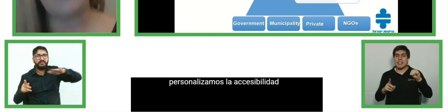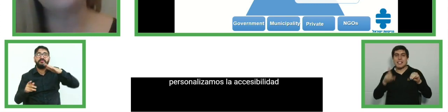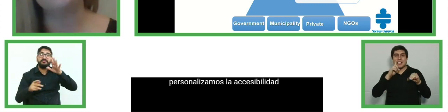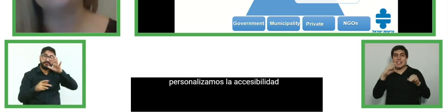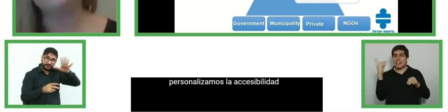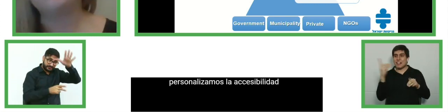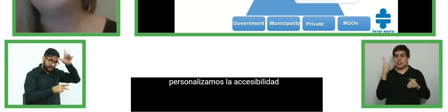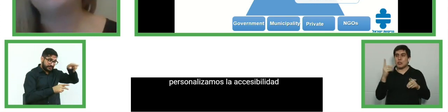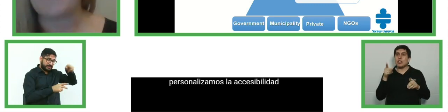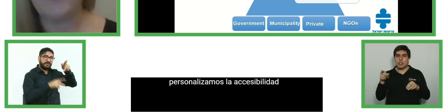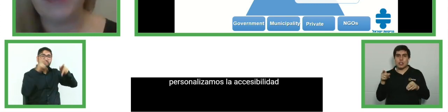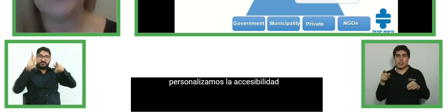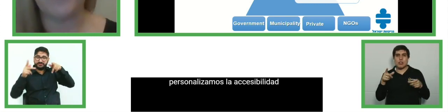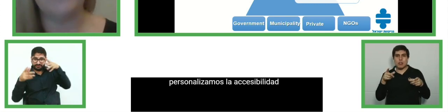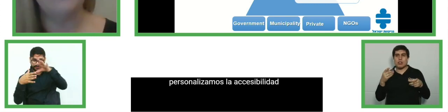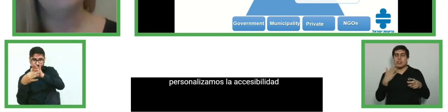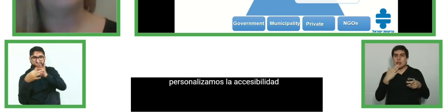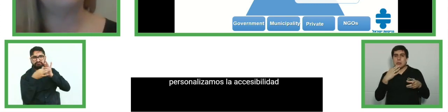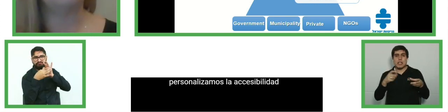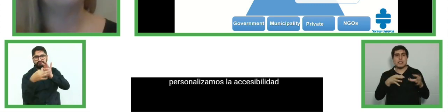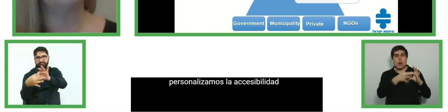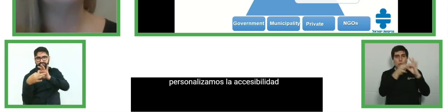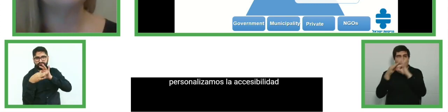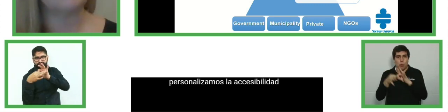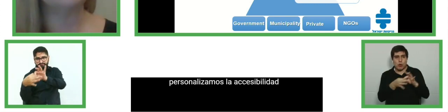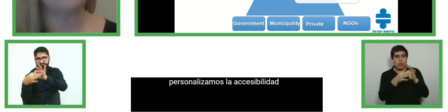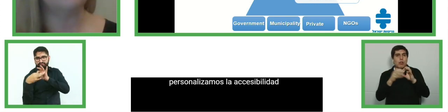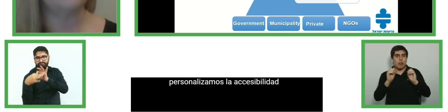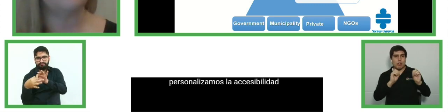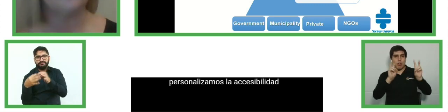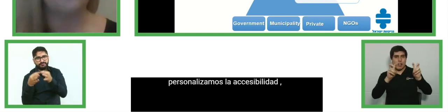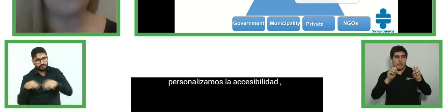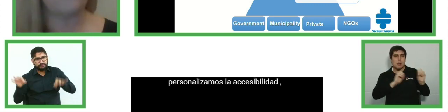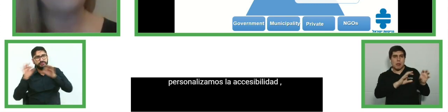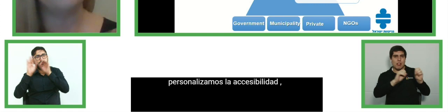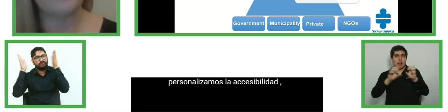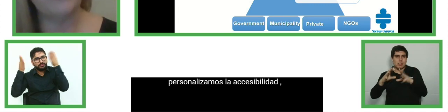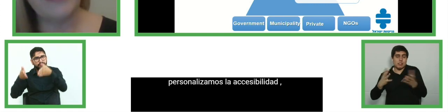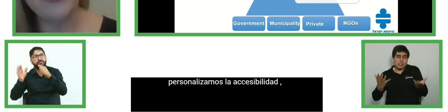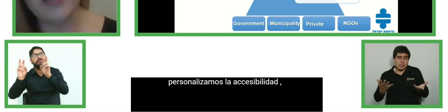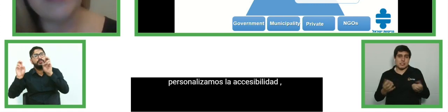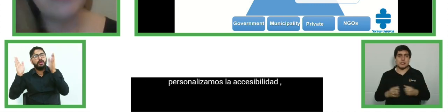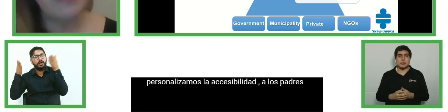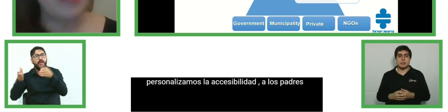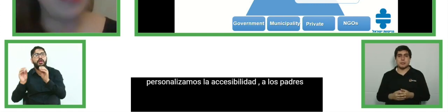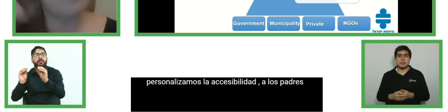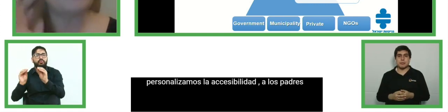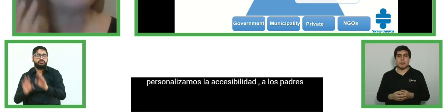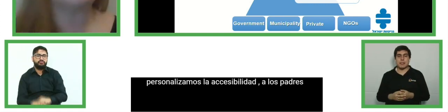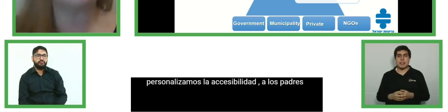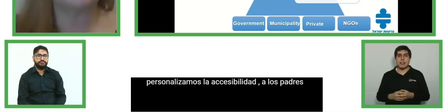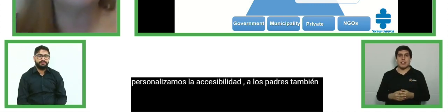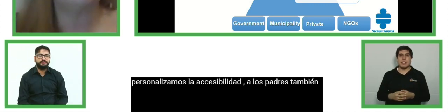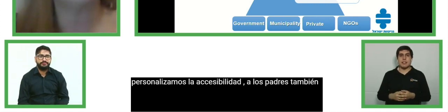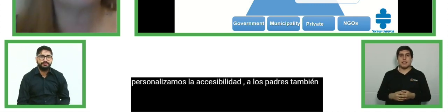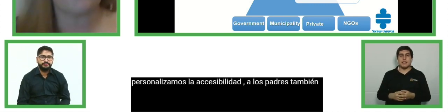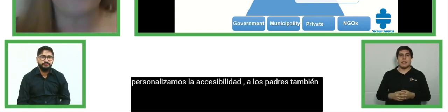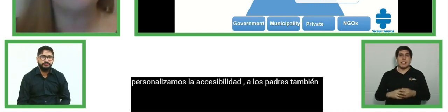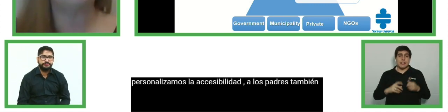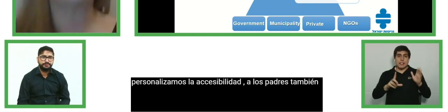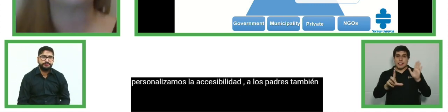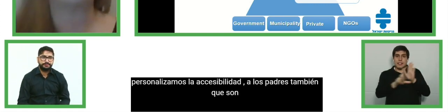is that other than the law and the regulations, accessibility is a requirement for everyone, not only public bodies,